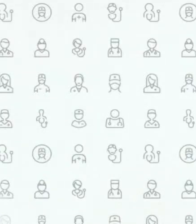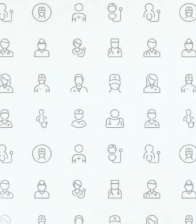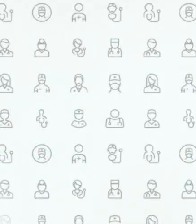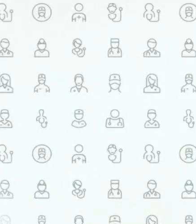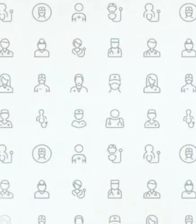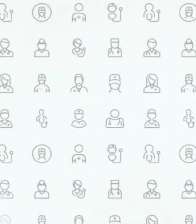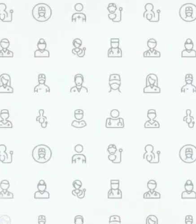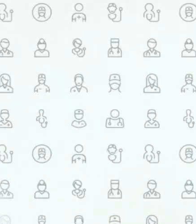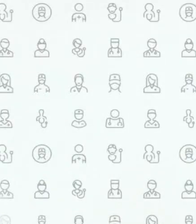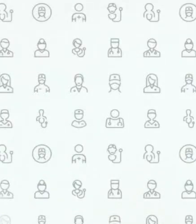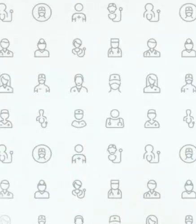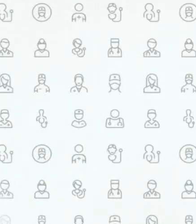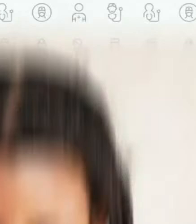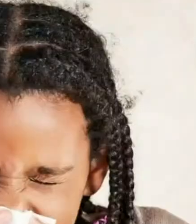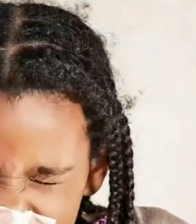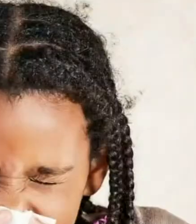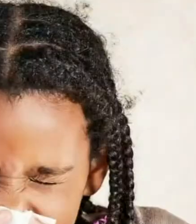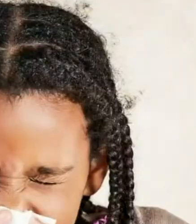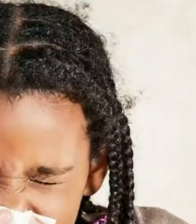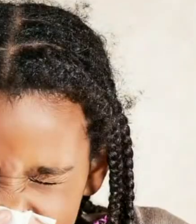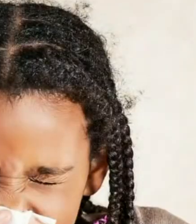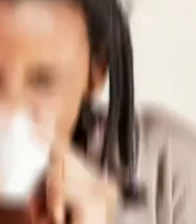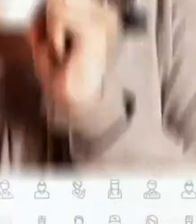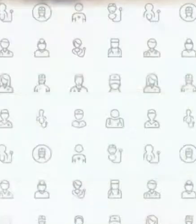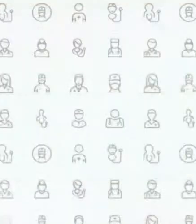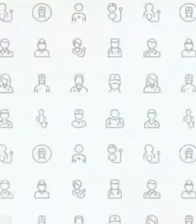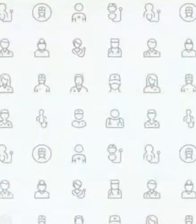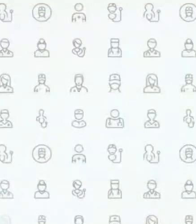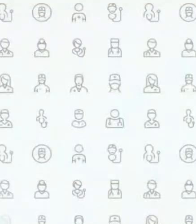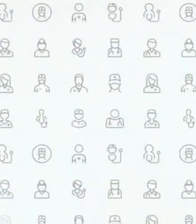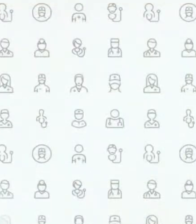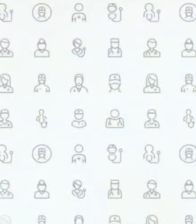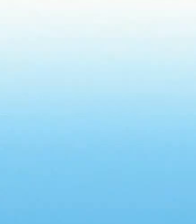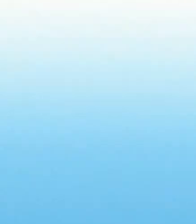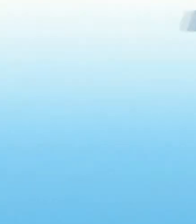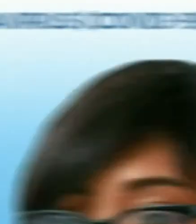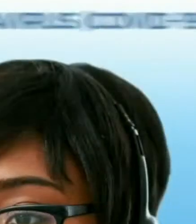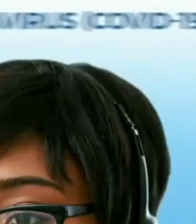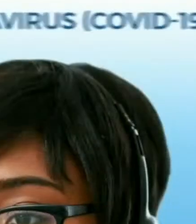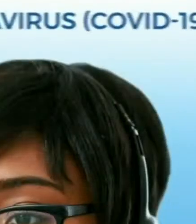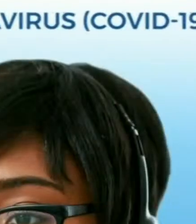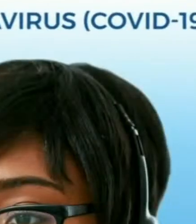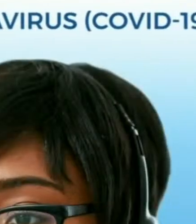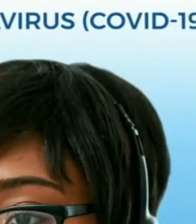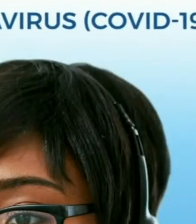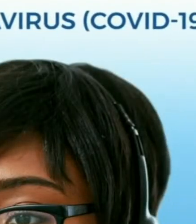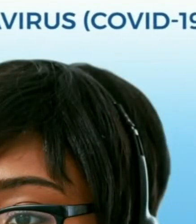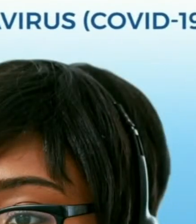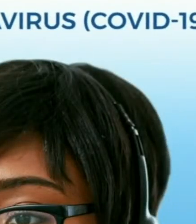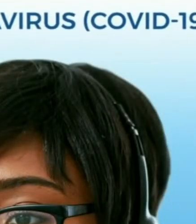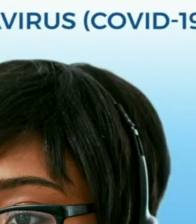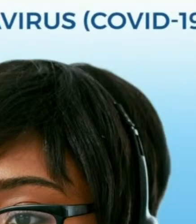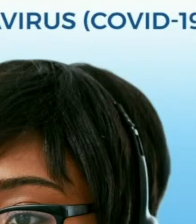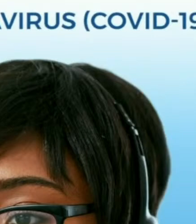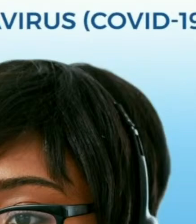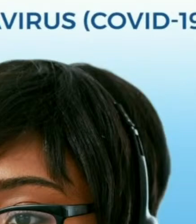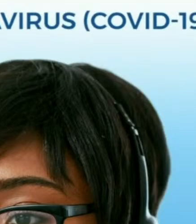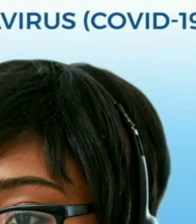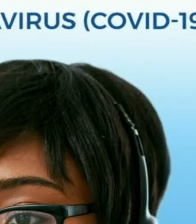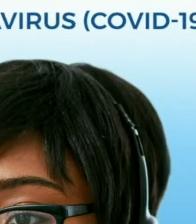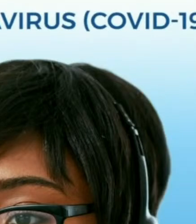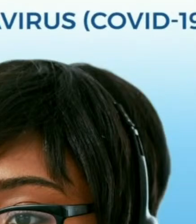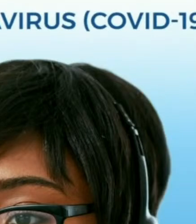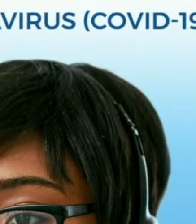you? When someone coughs or sneezes or shows signs of the virus, tell them to call